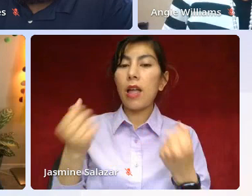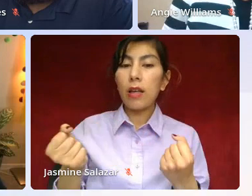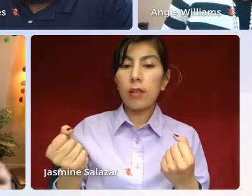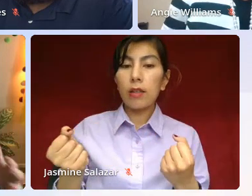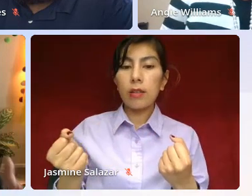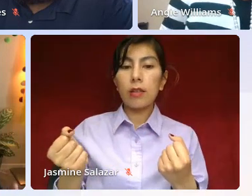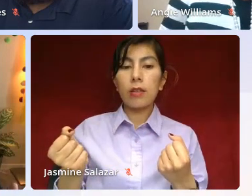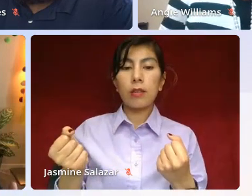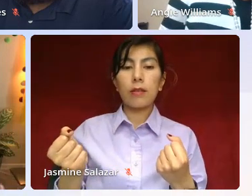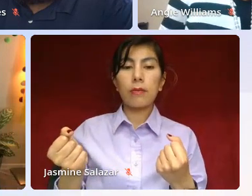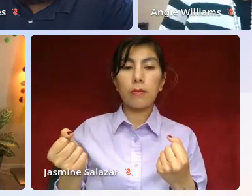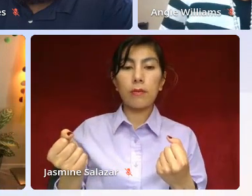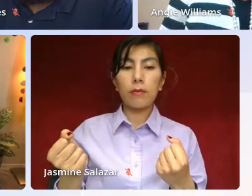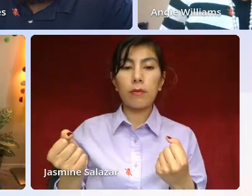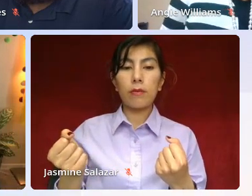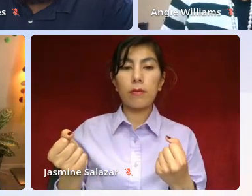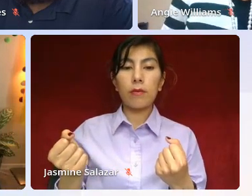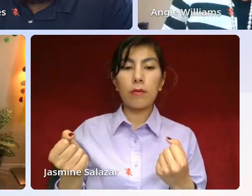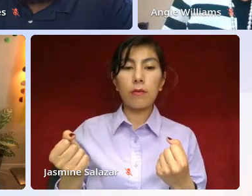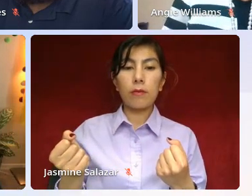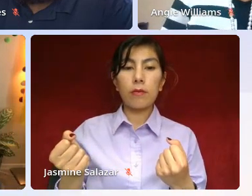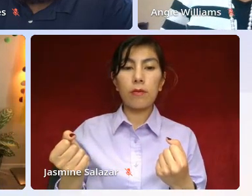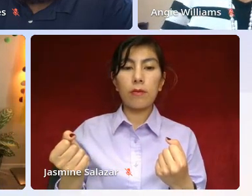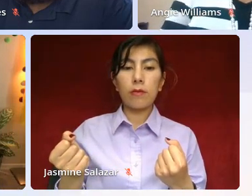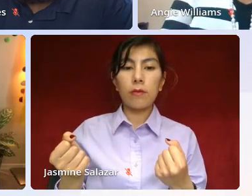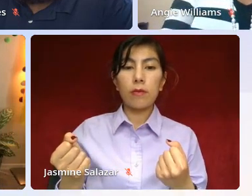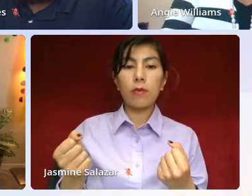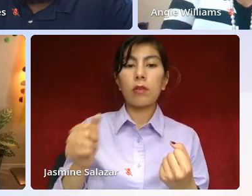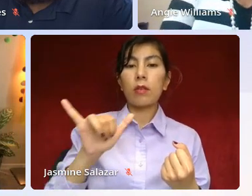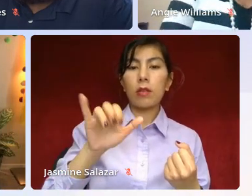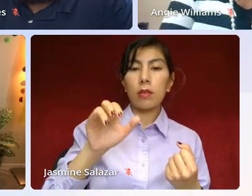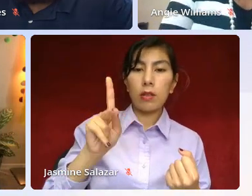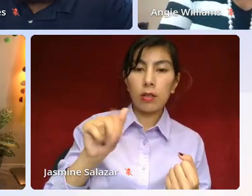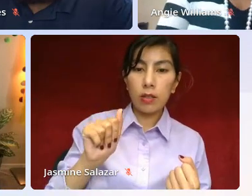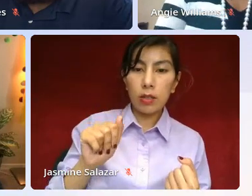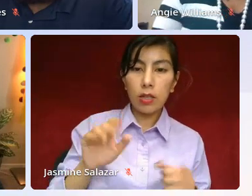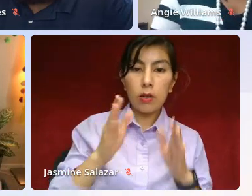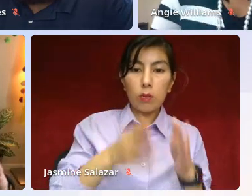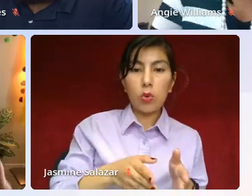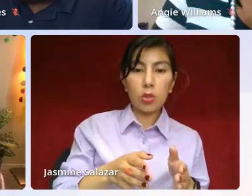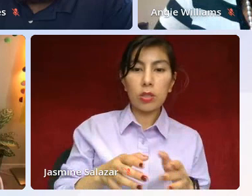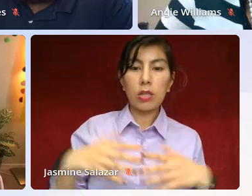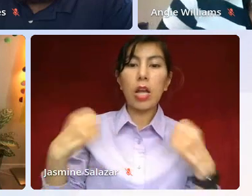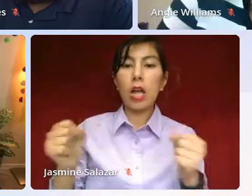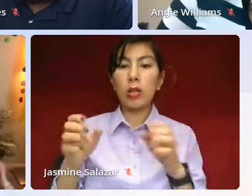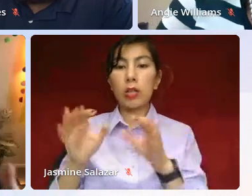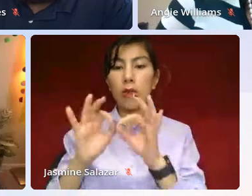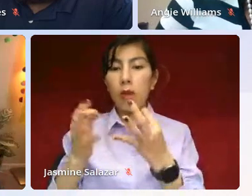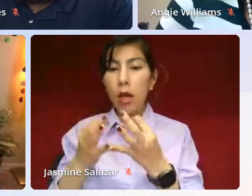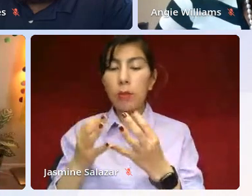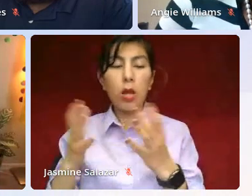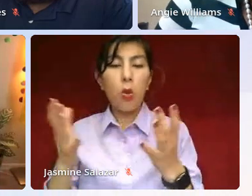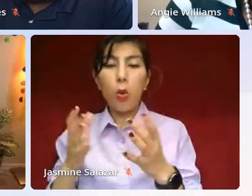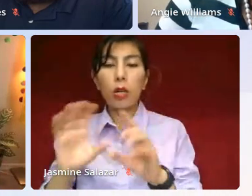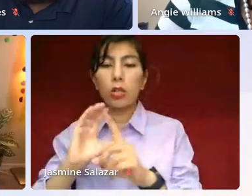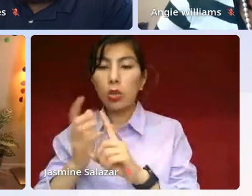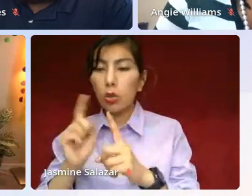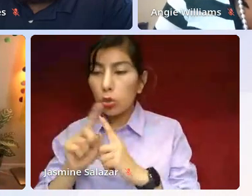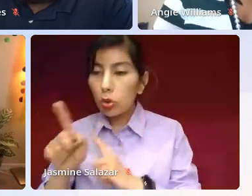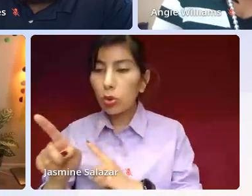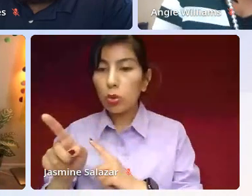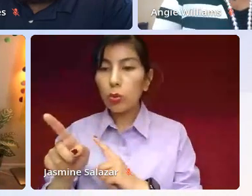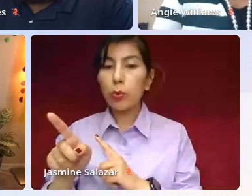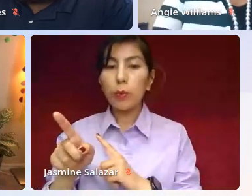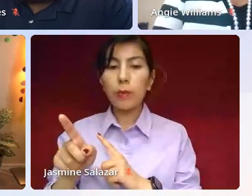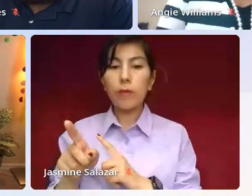Yaqui person, what's a healthy Yaqui family, what is culture to you,